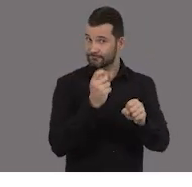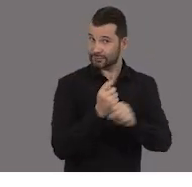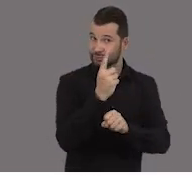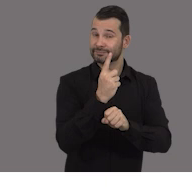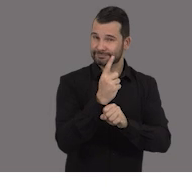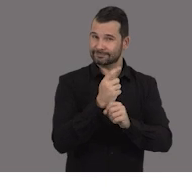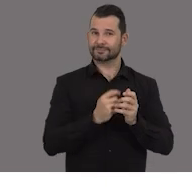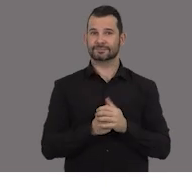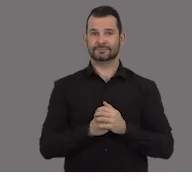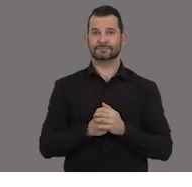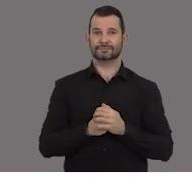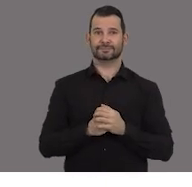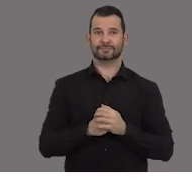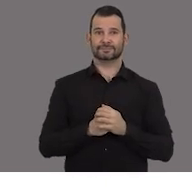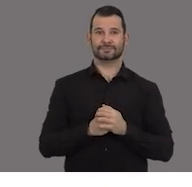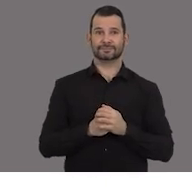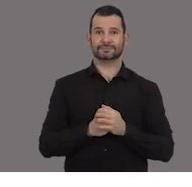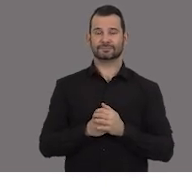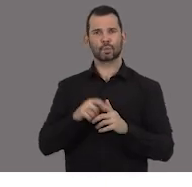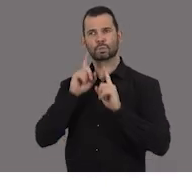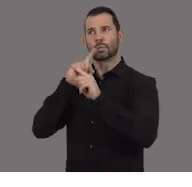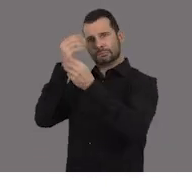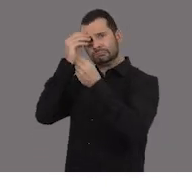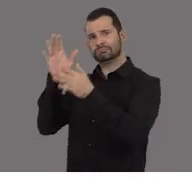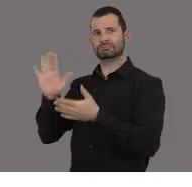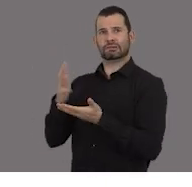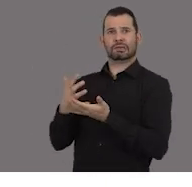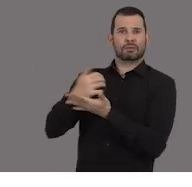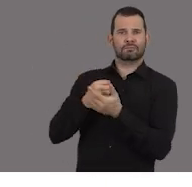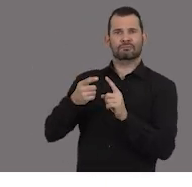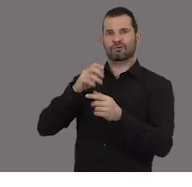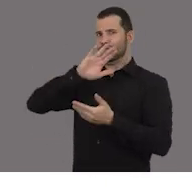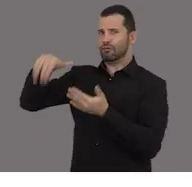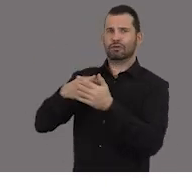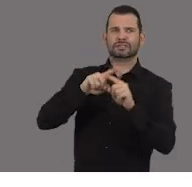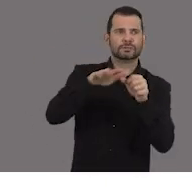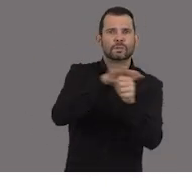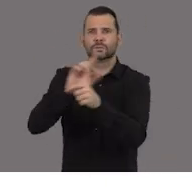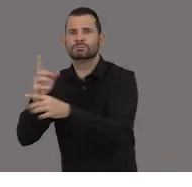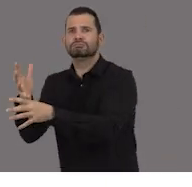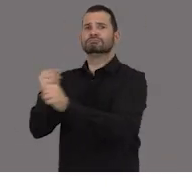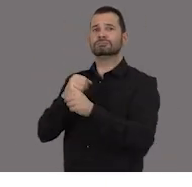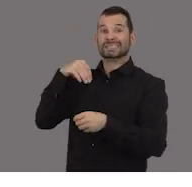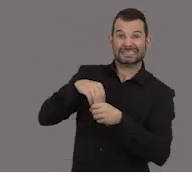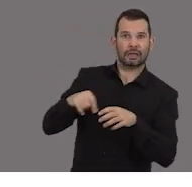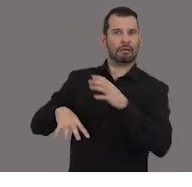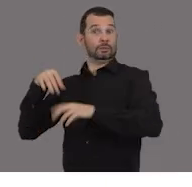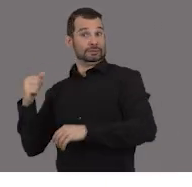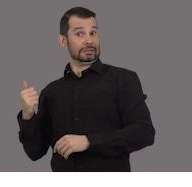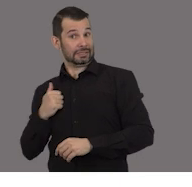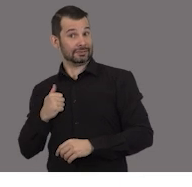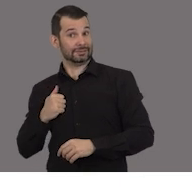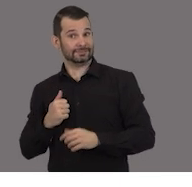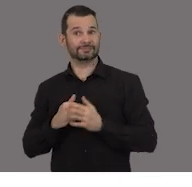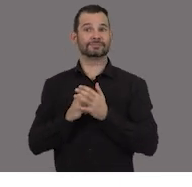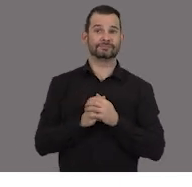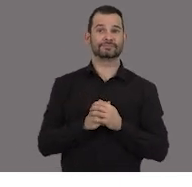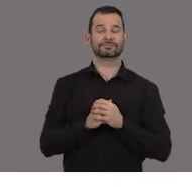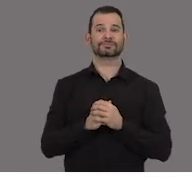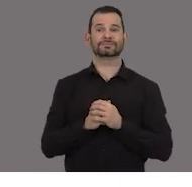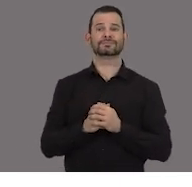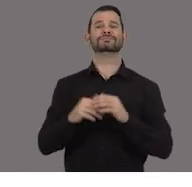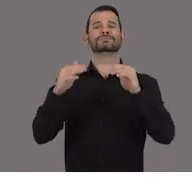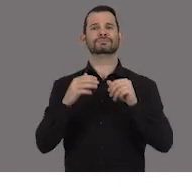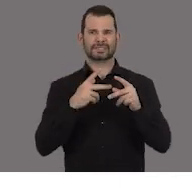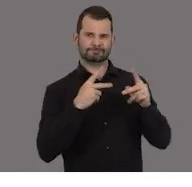own taxes on time every year, reporting their income from all sources inside and